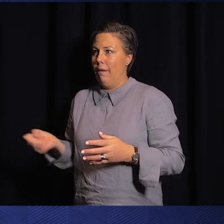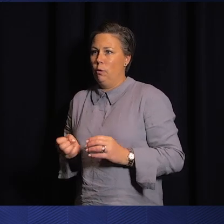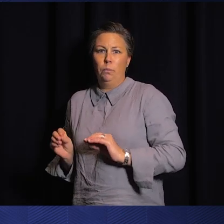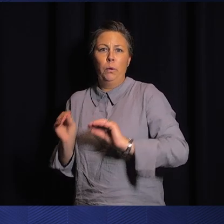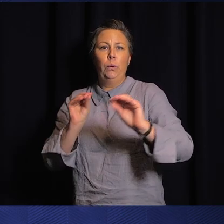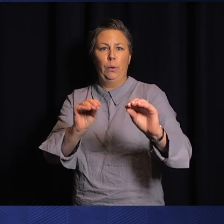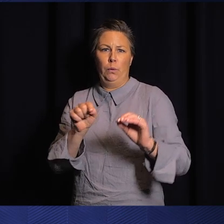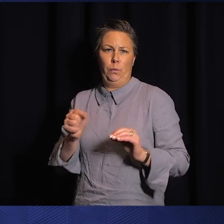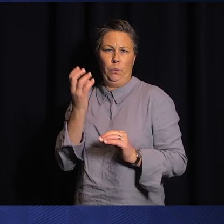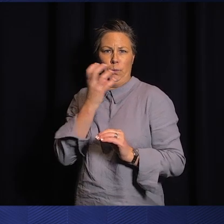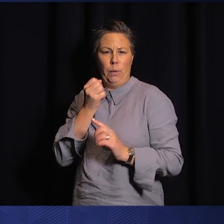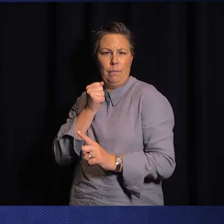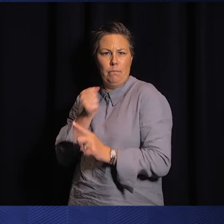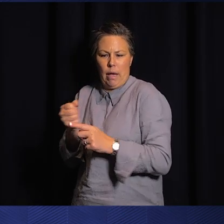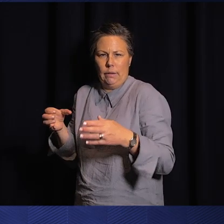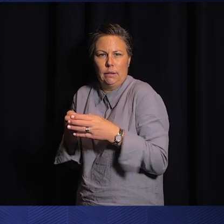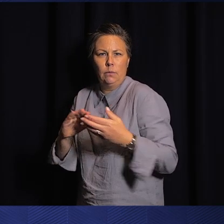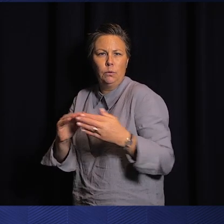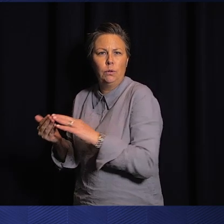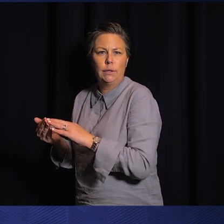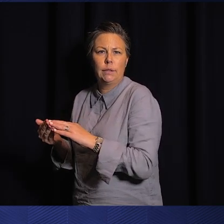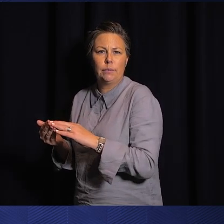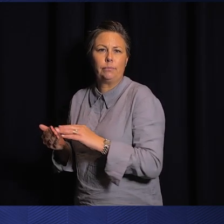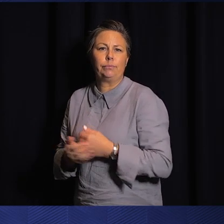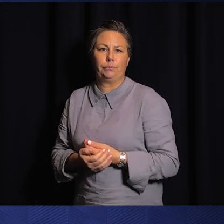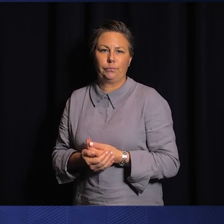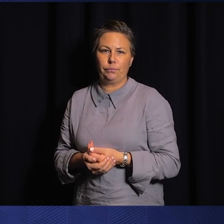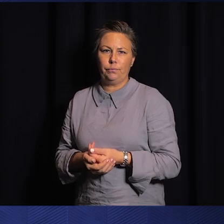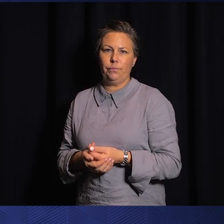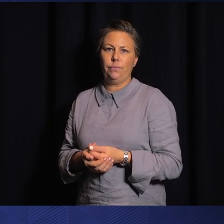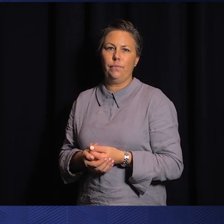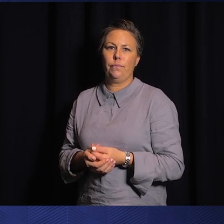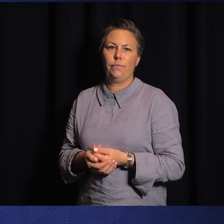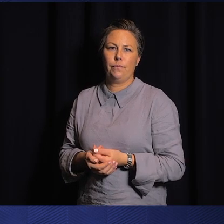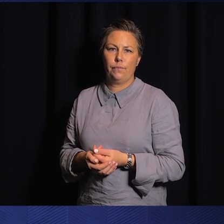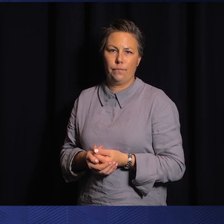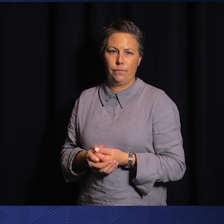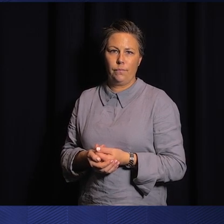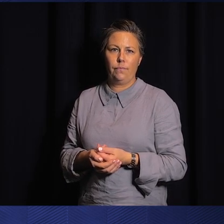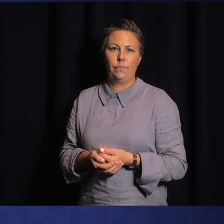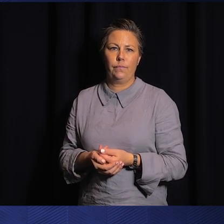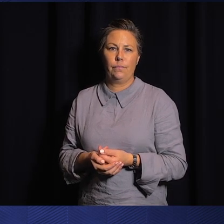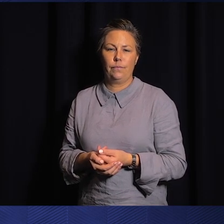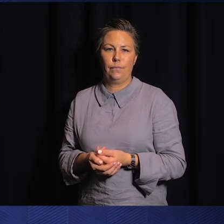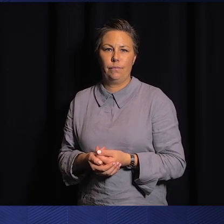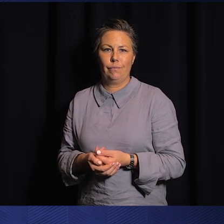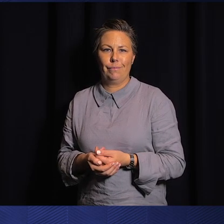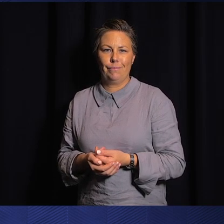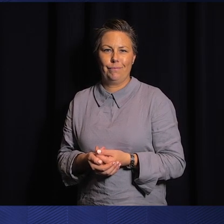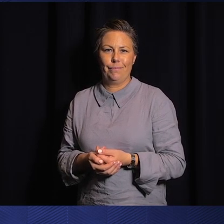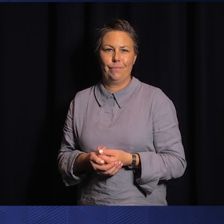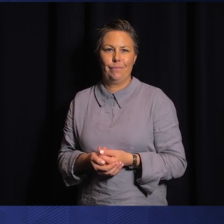we come to what's being applied, human rights standards, I already mentioned the guiding principles on